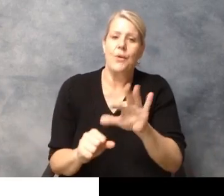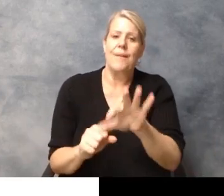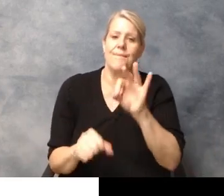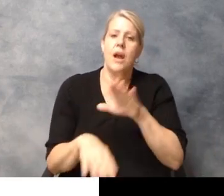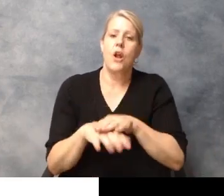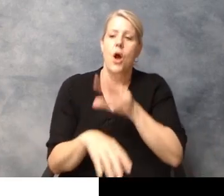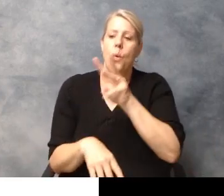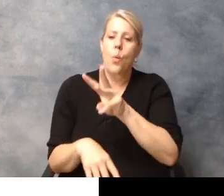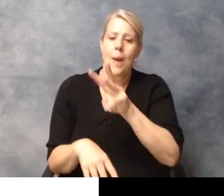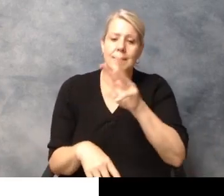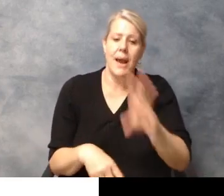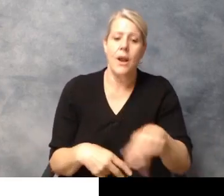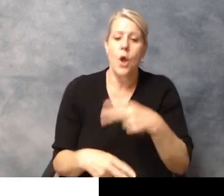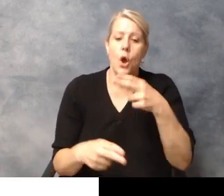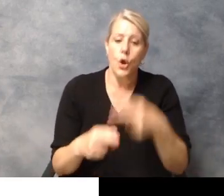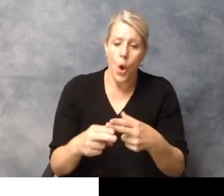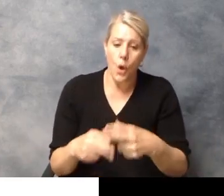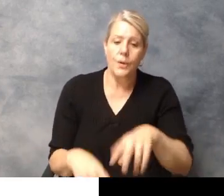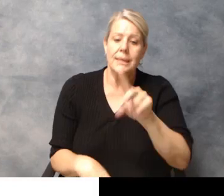Resolutions Process page.